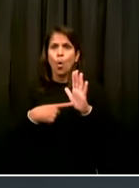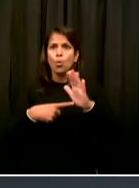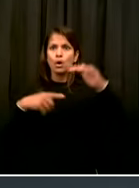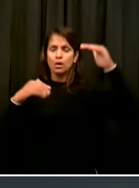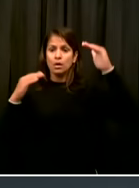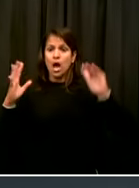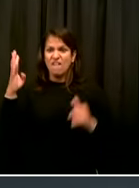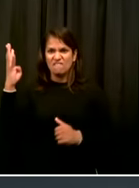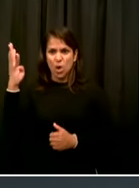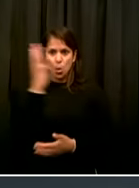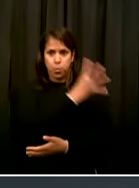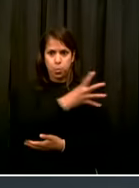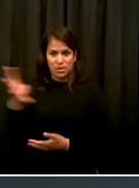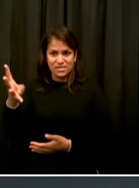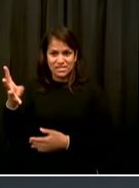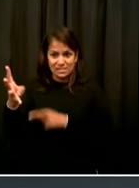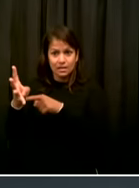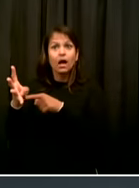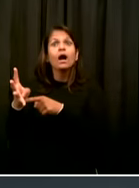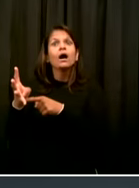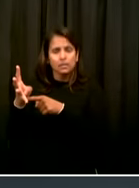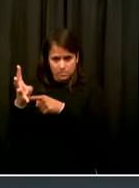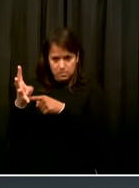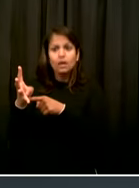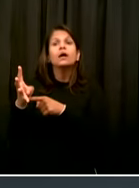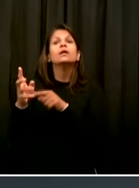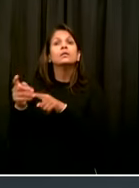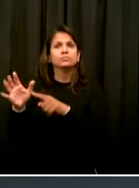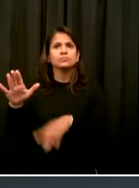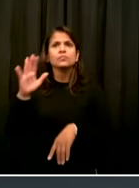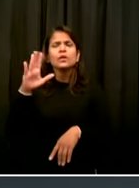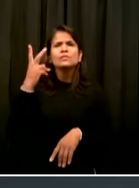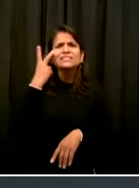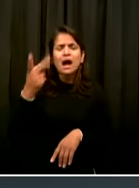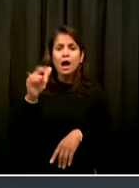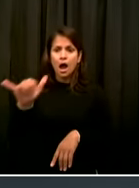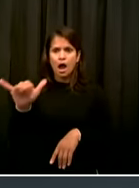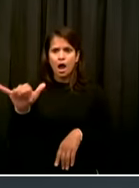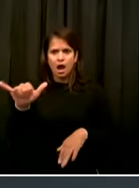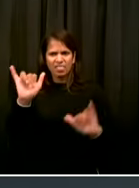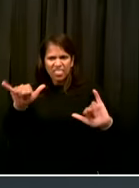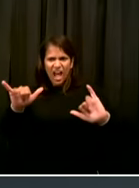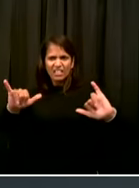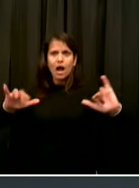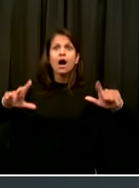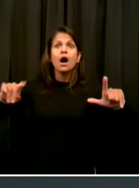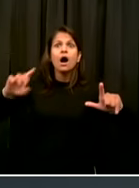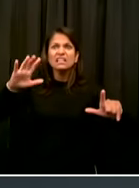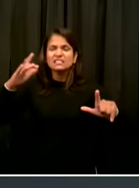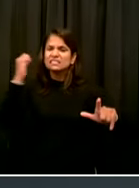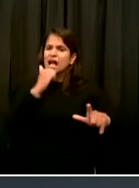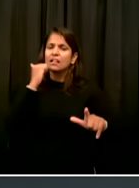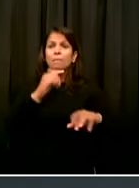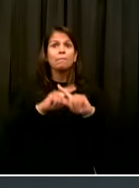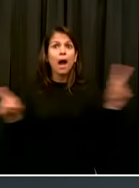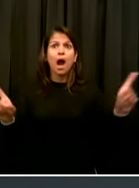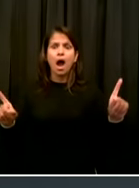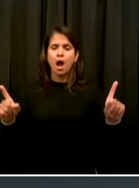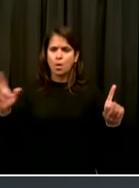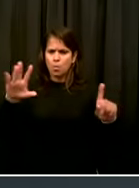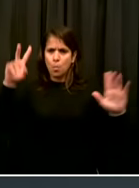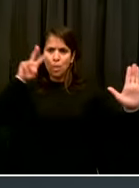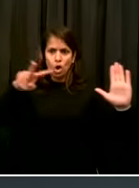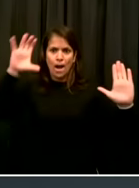in America, and I think that is directly related to the success we've had. If fact that people take that information and they act on it.